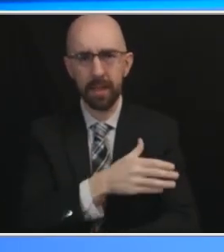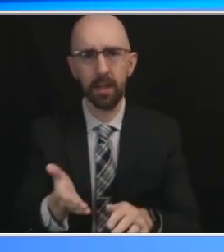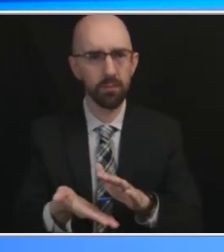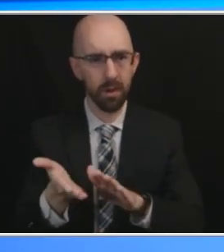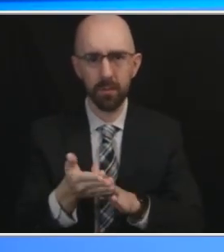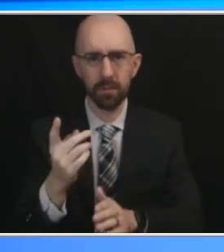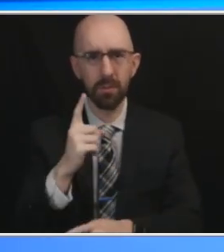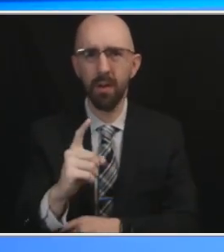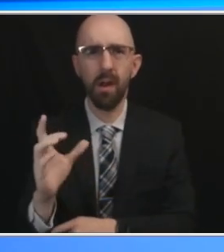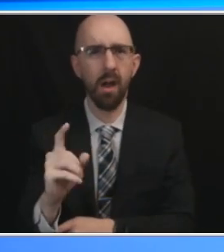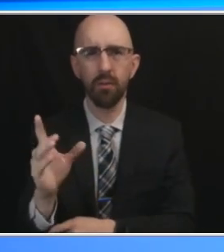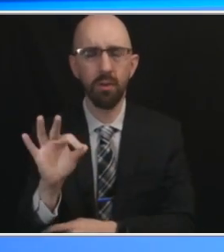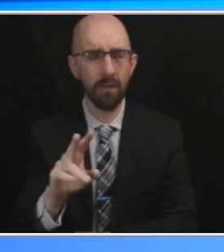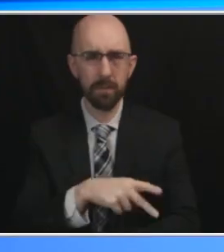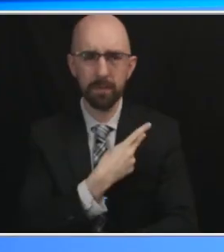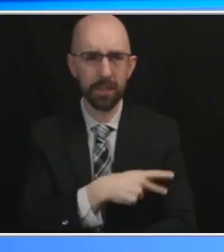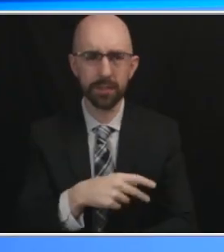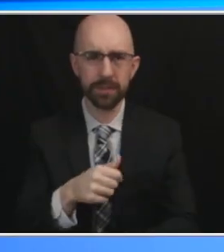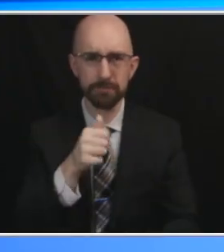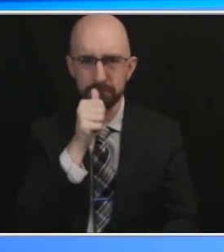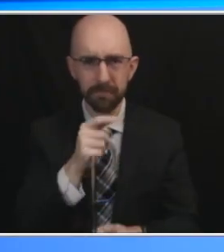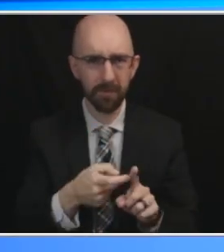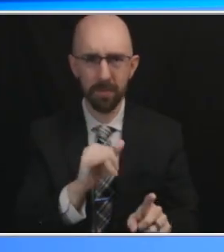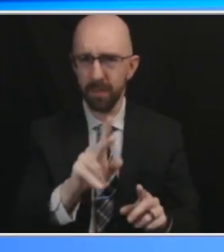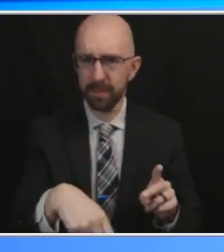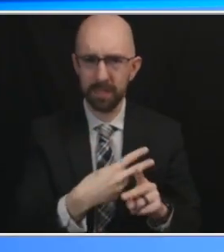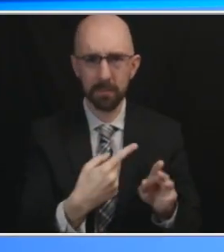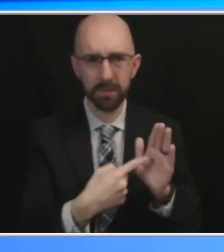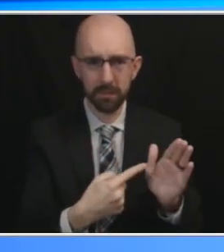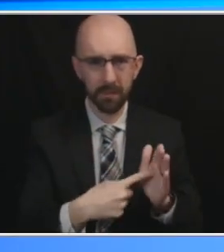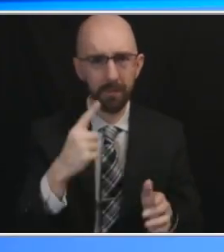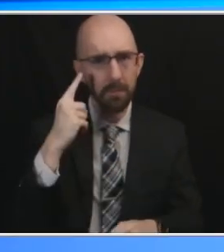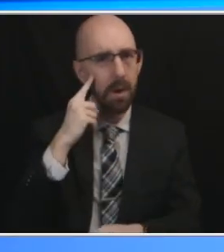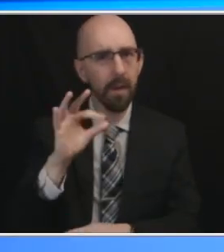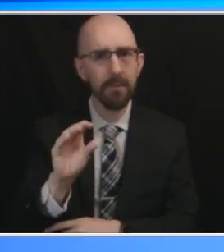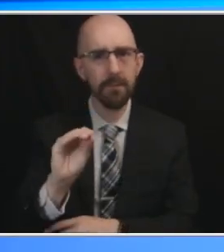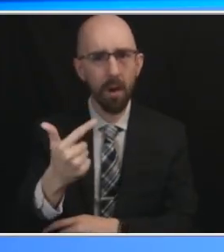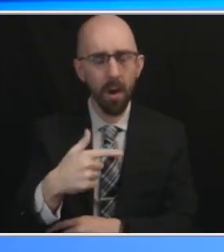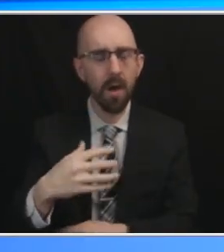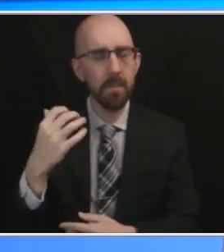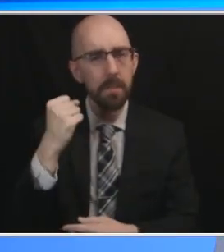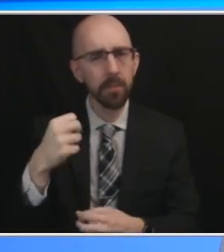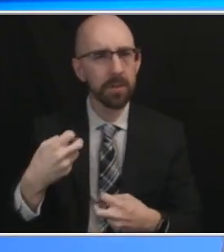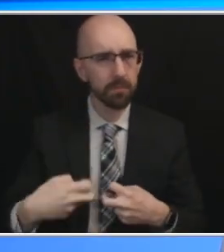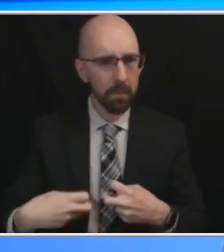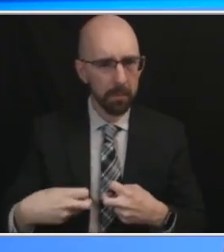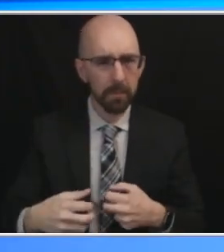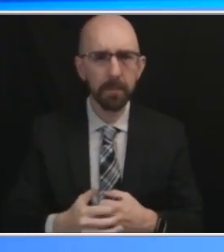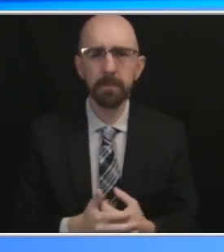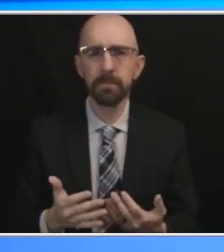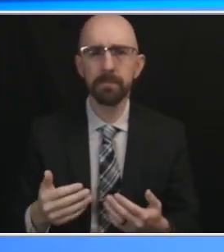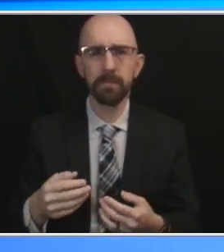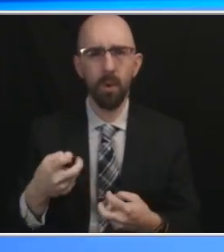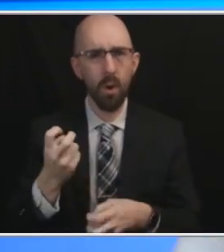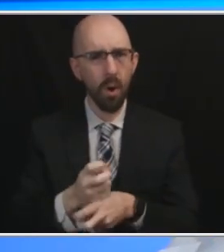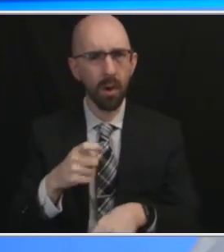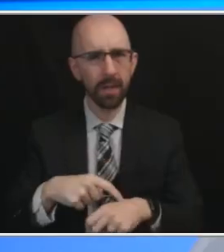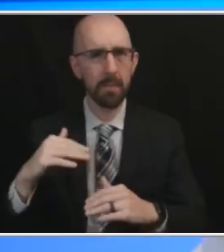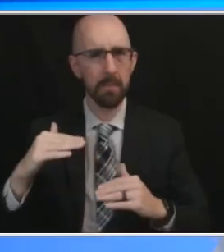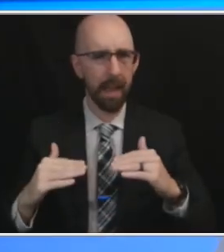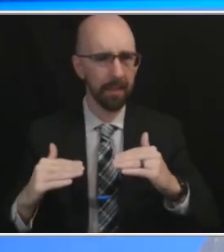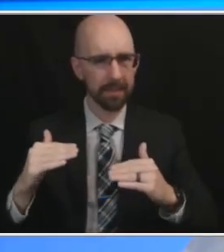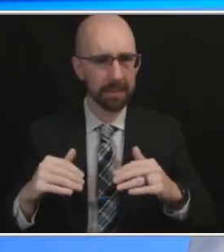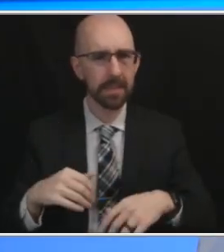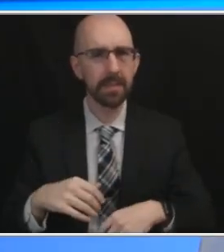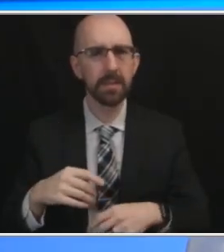patients that suffered from these types of symptoms: brain fog, memory troubles, you know, trouble balancing, you know, complex cognitive tasks,